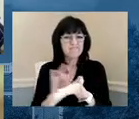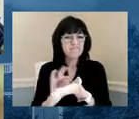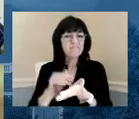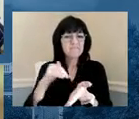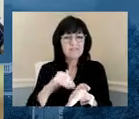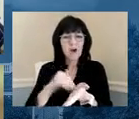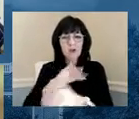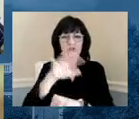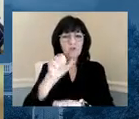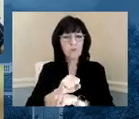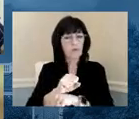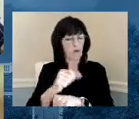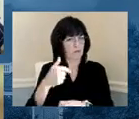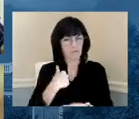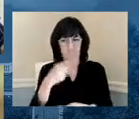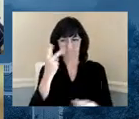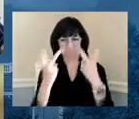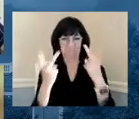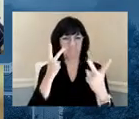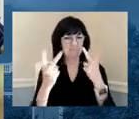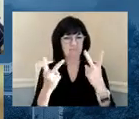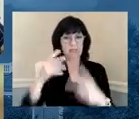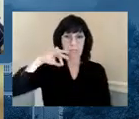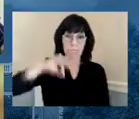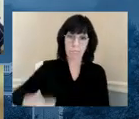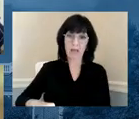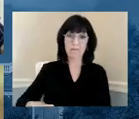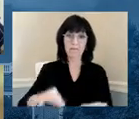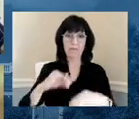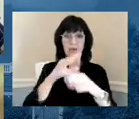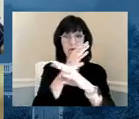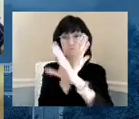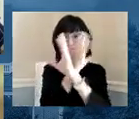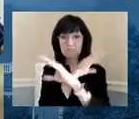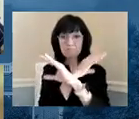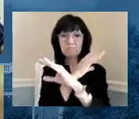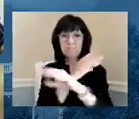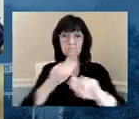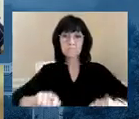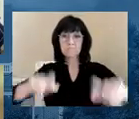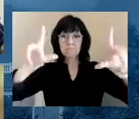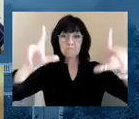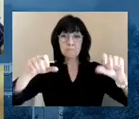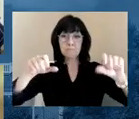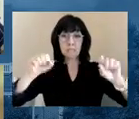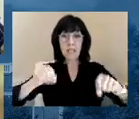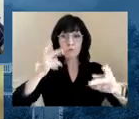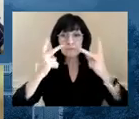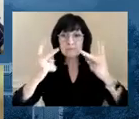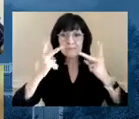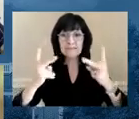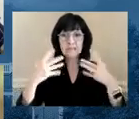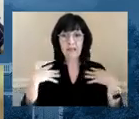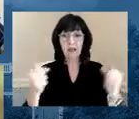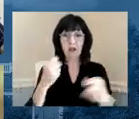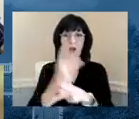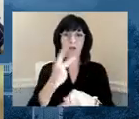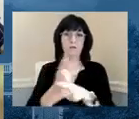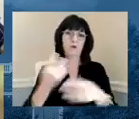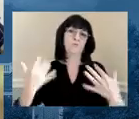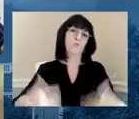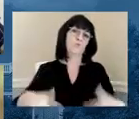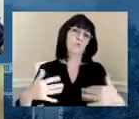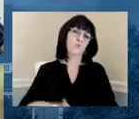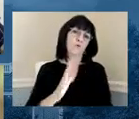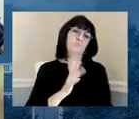of telehealth. And I think everyone can say that it has been one of the silver linings of the pandemic. There are not